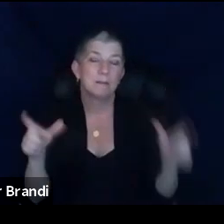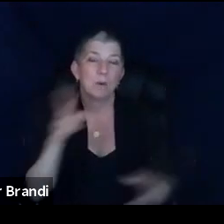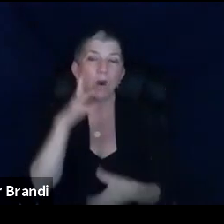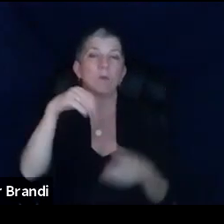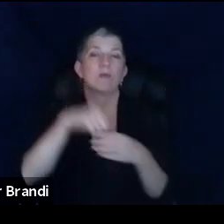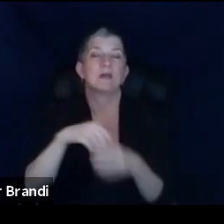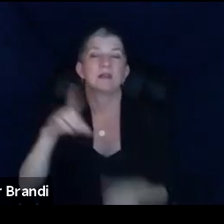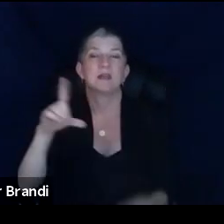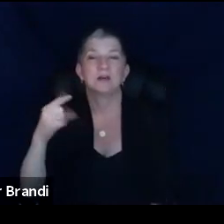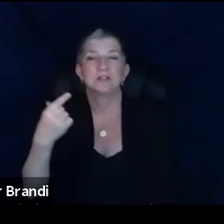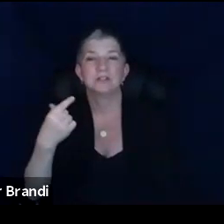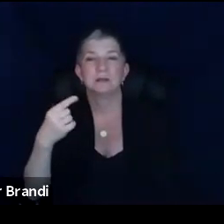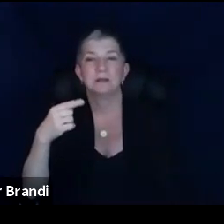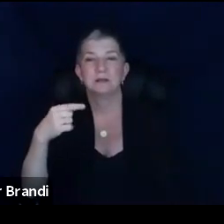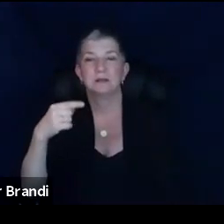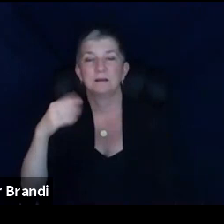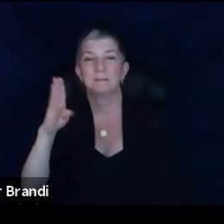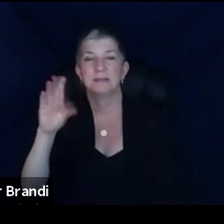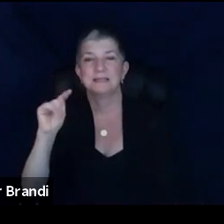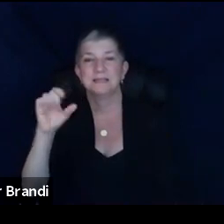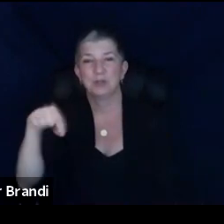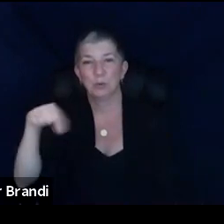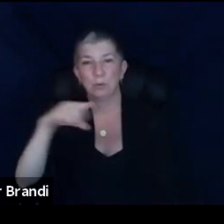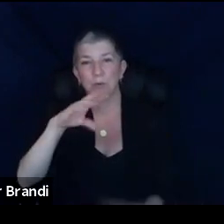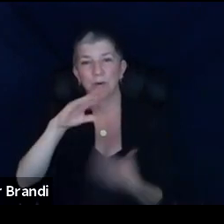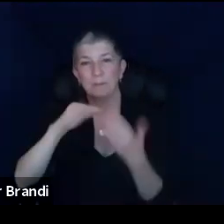LGBTQ community.